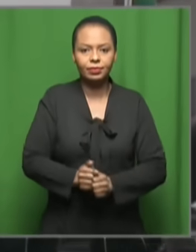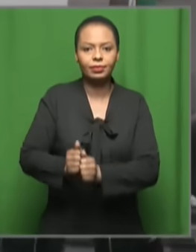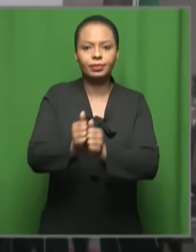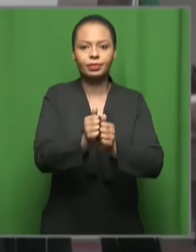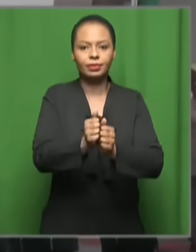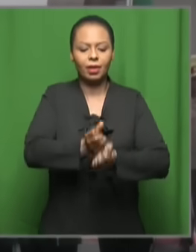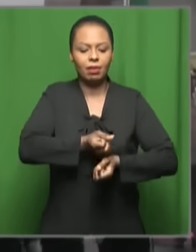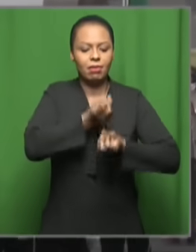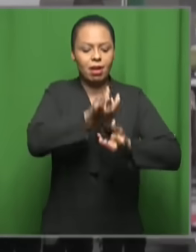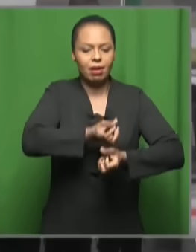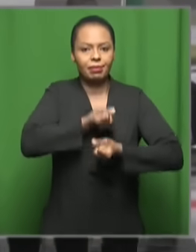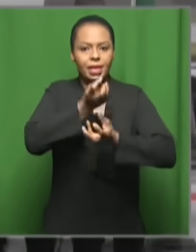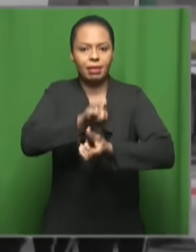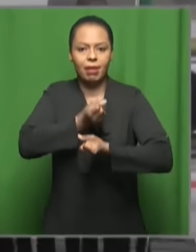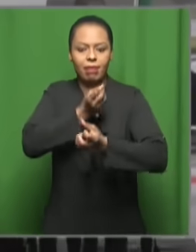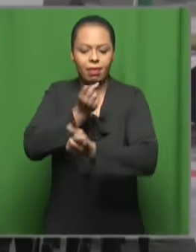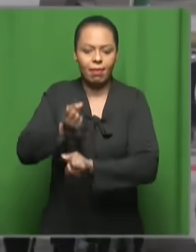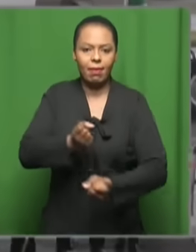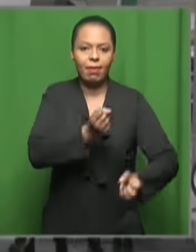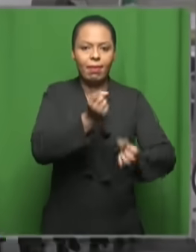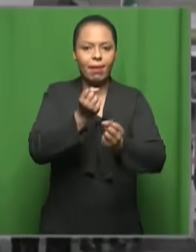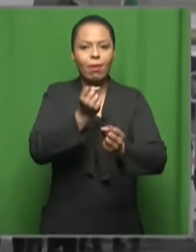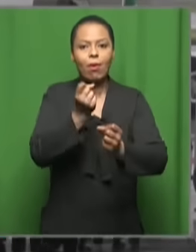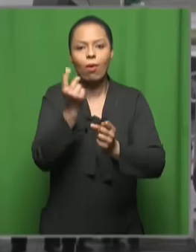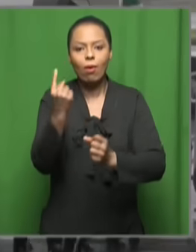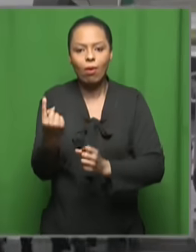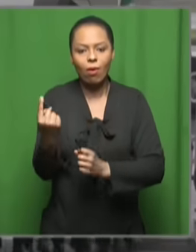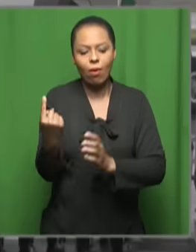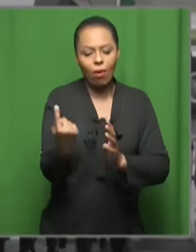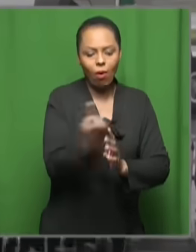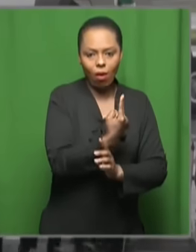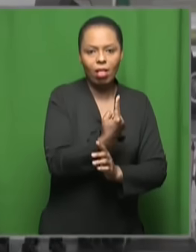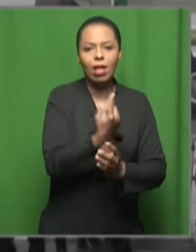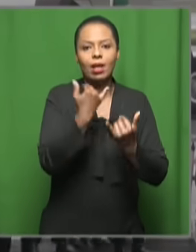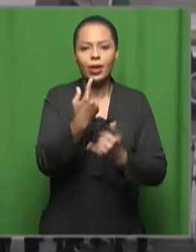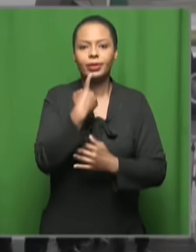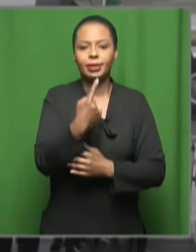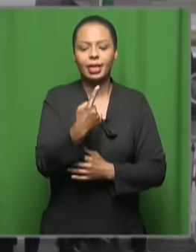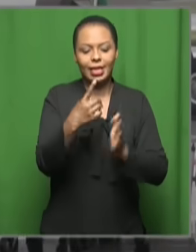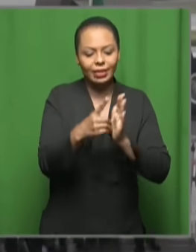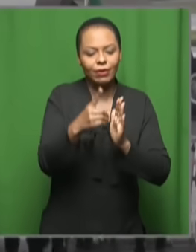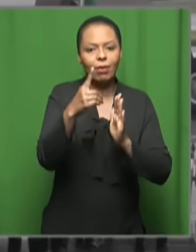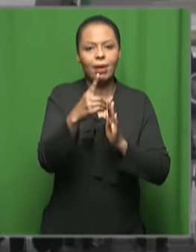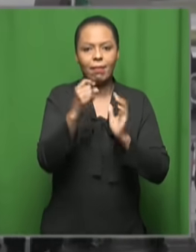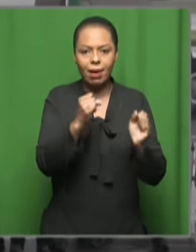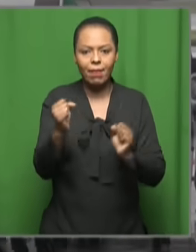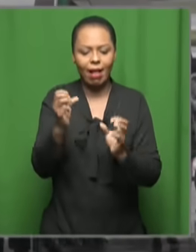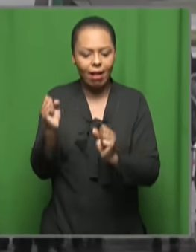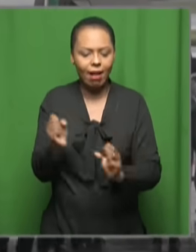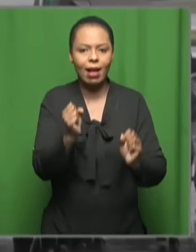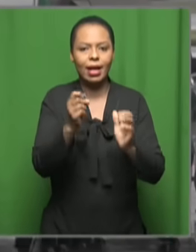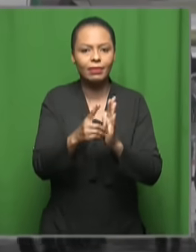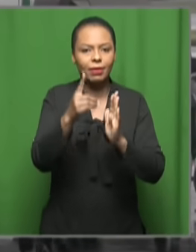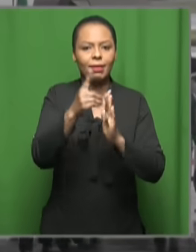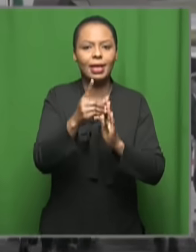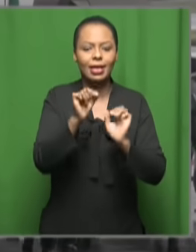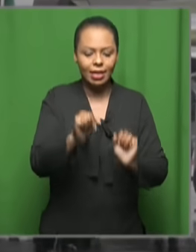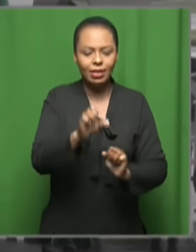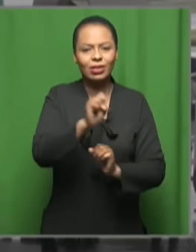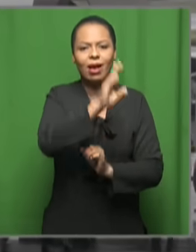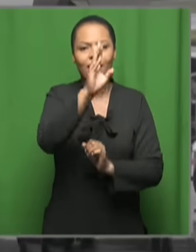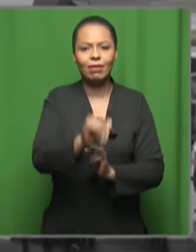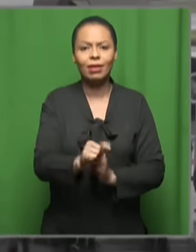message, particularly the message of development. Yeah, absolutely. And I mean, South Africa has identified a number of issues, and